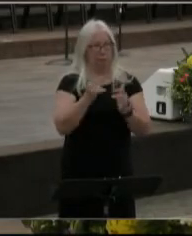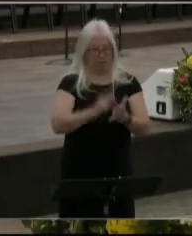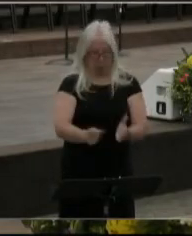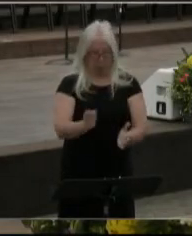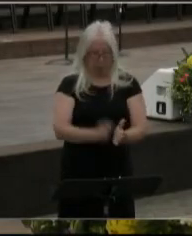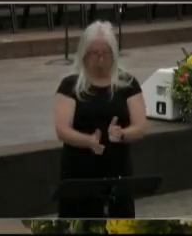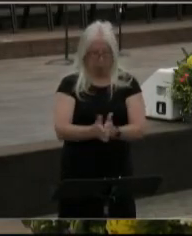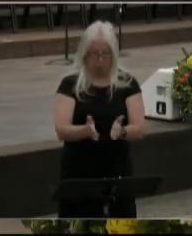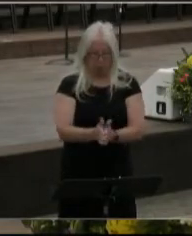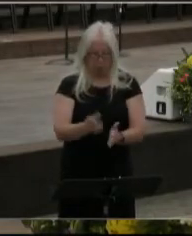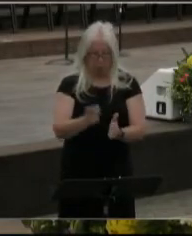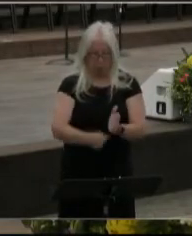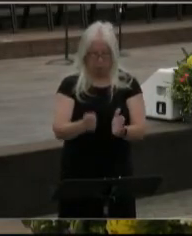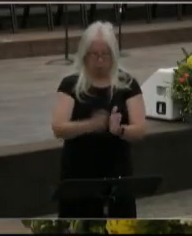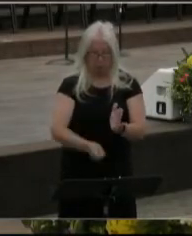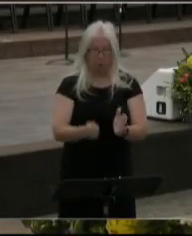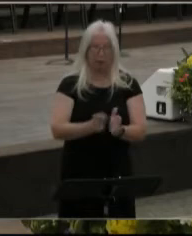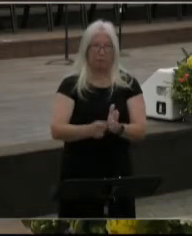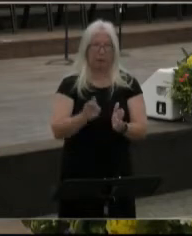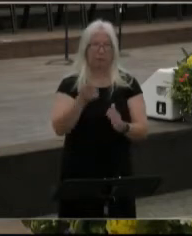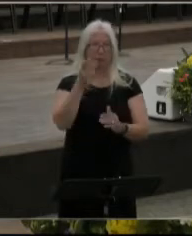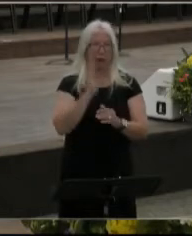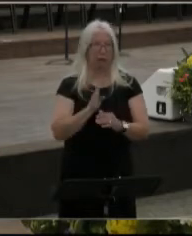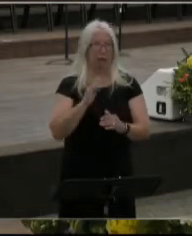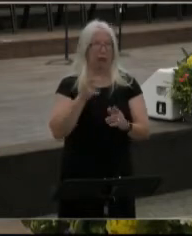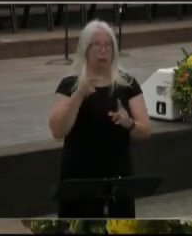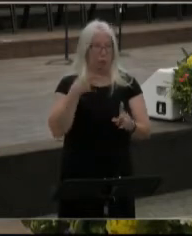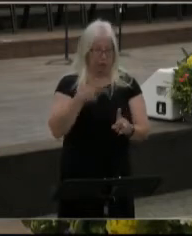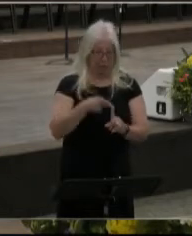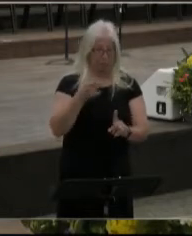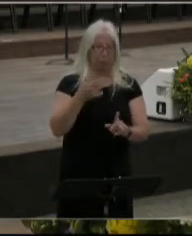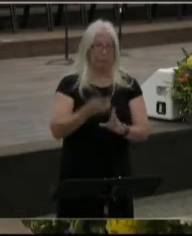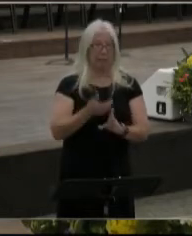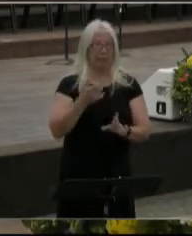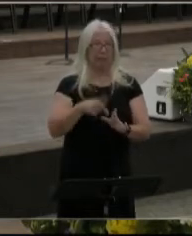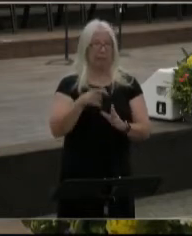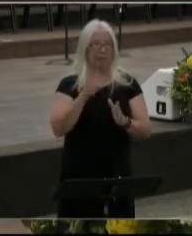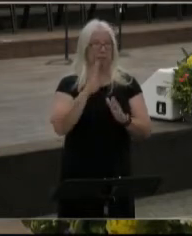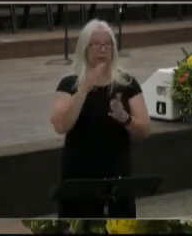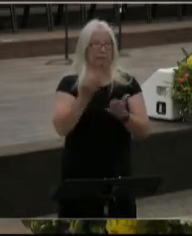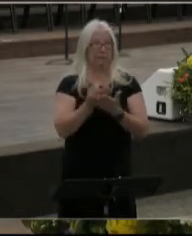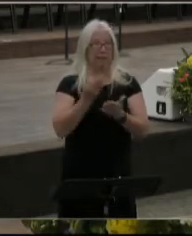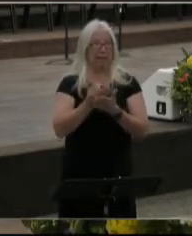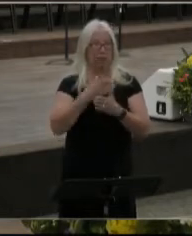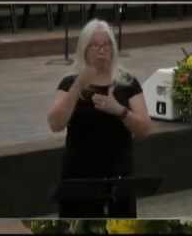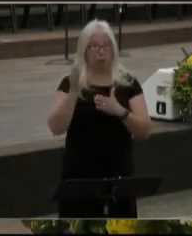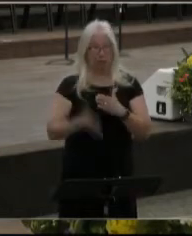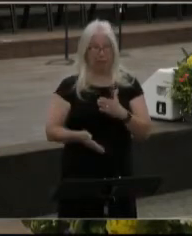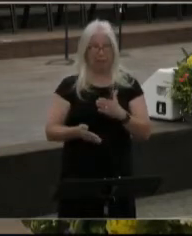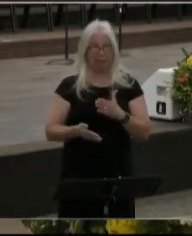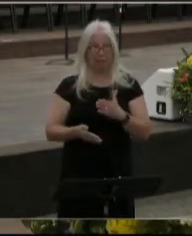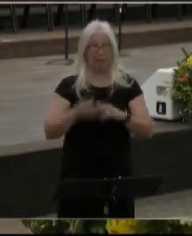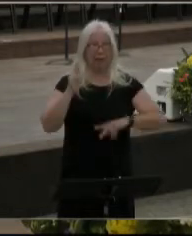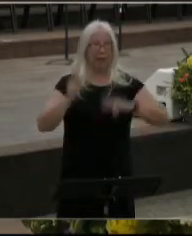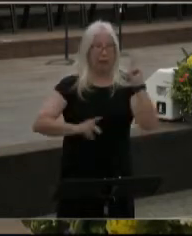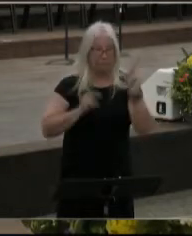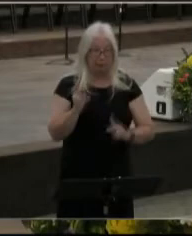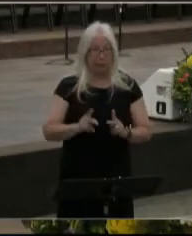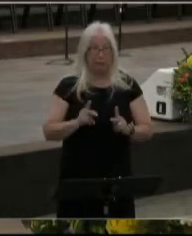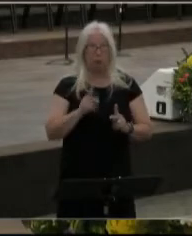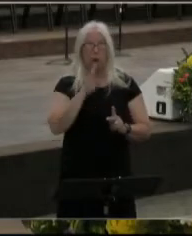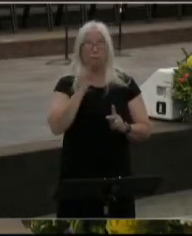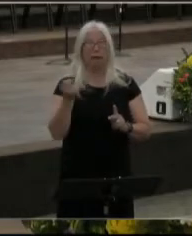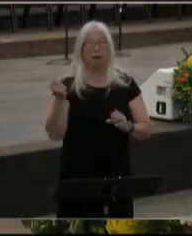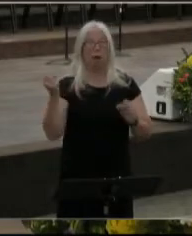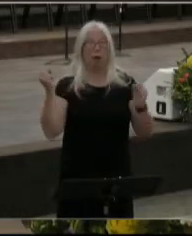book, verse by verse, through the Word of God. When we hit stuff, I want to hit stuff. And this being a financial weekend, and people are